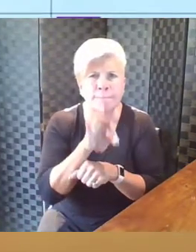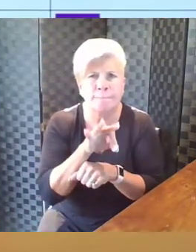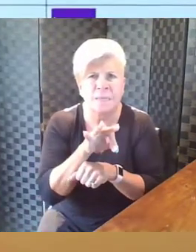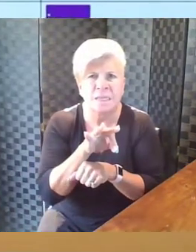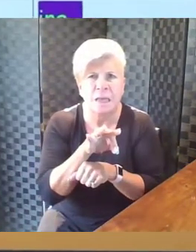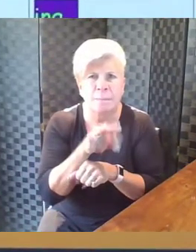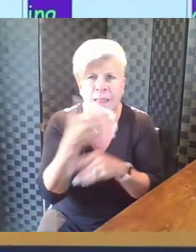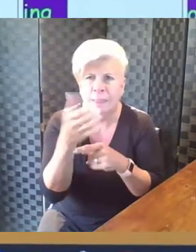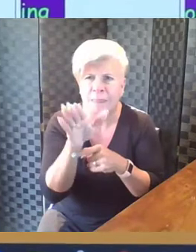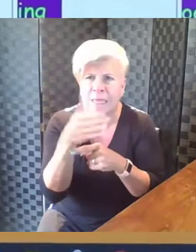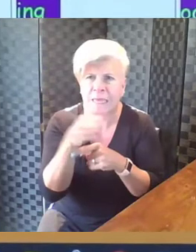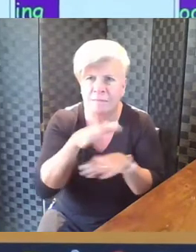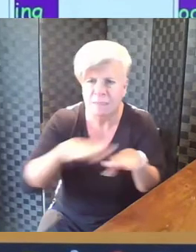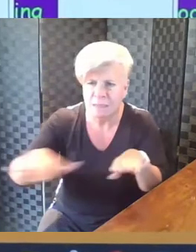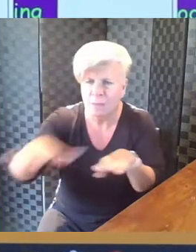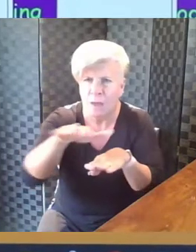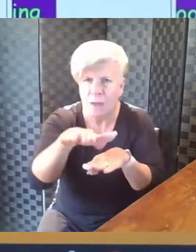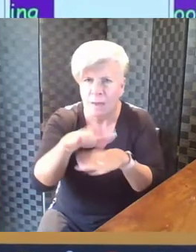in your lawn?